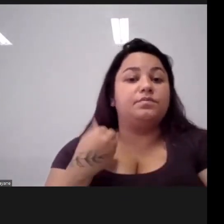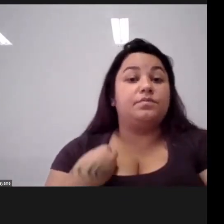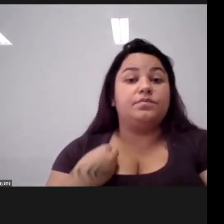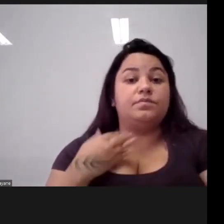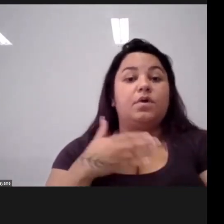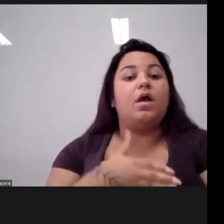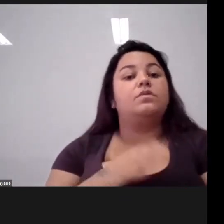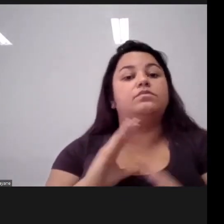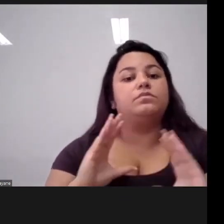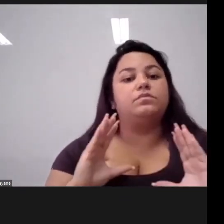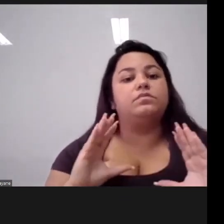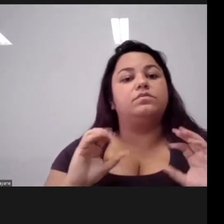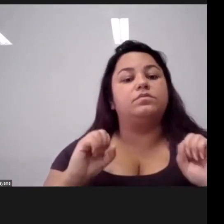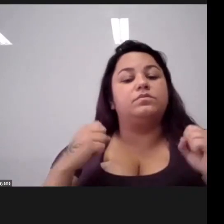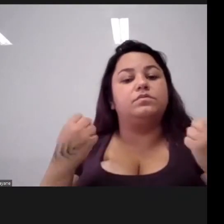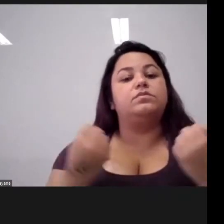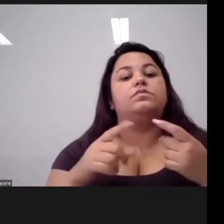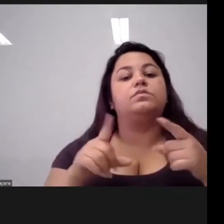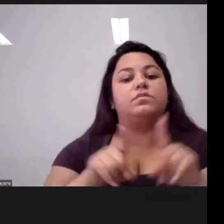coast of England.